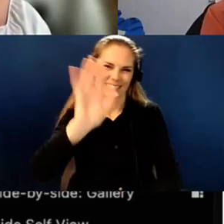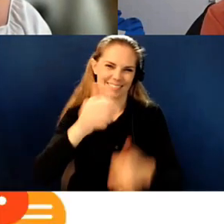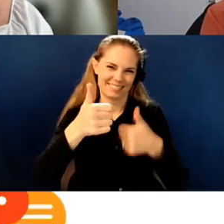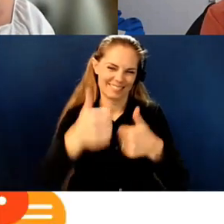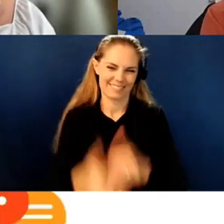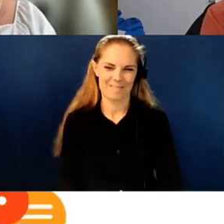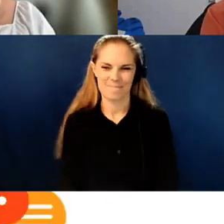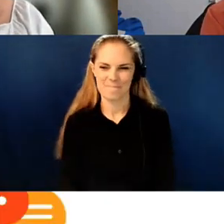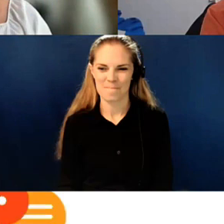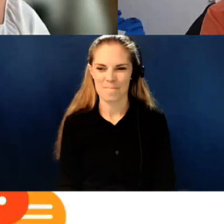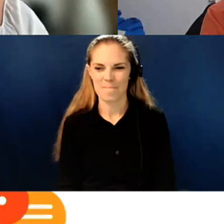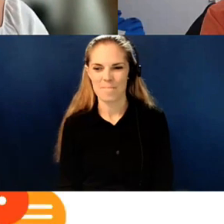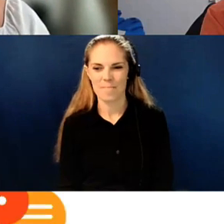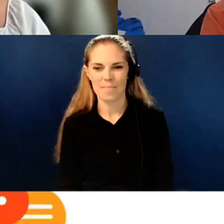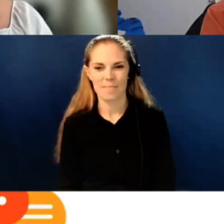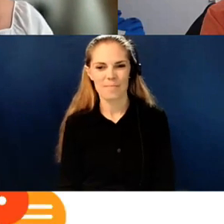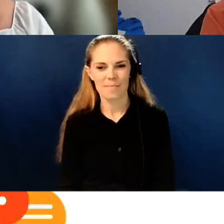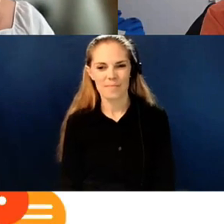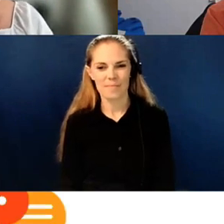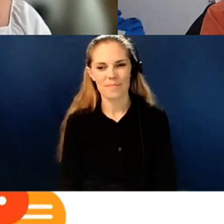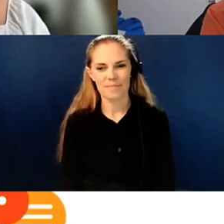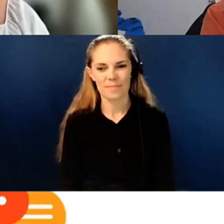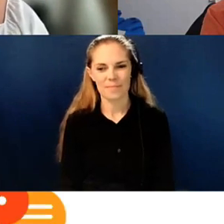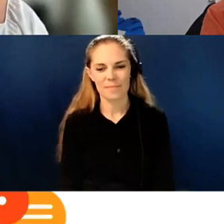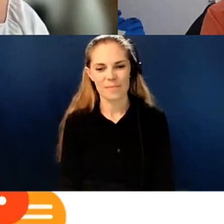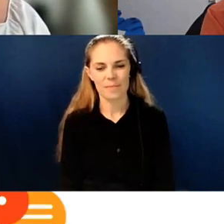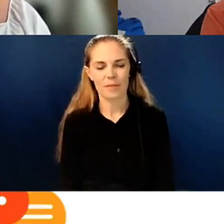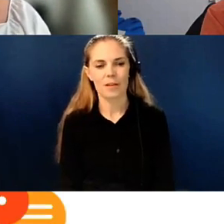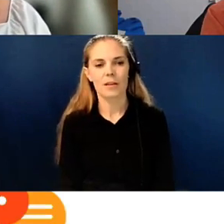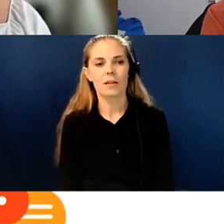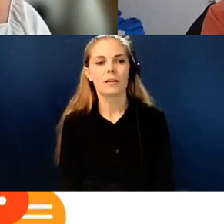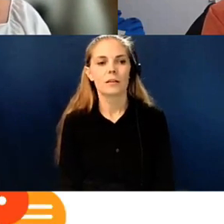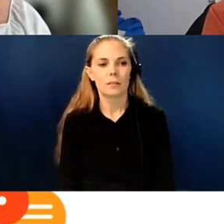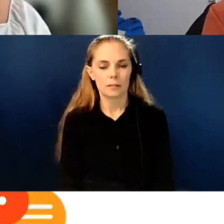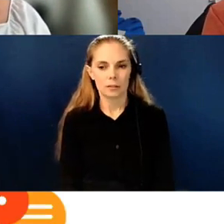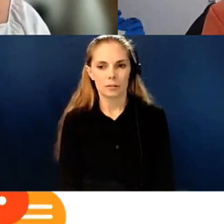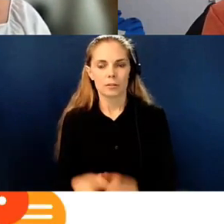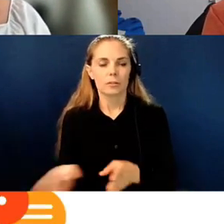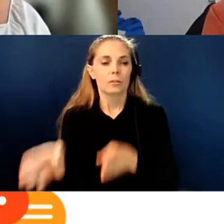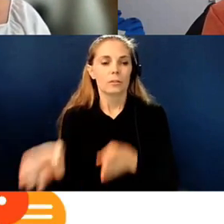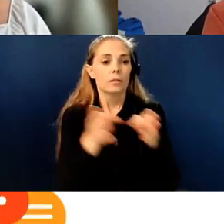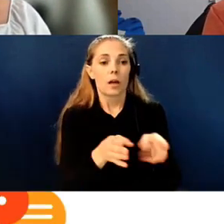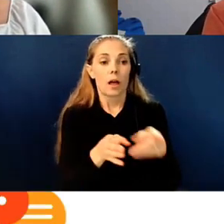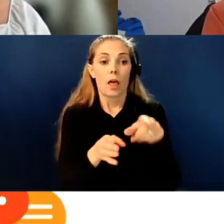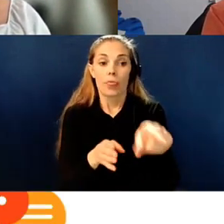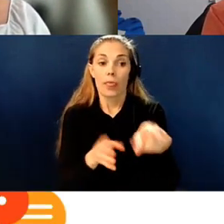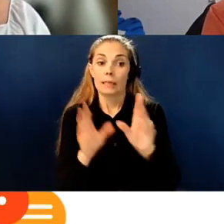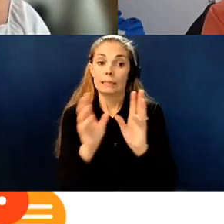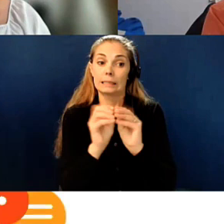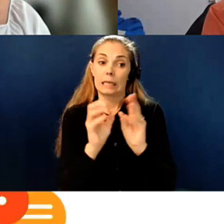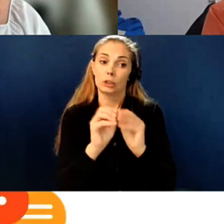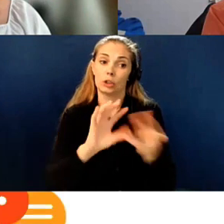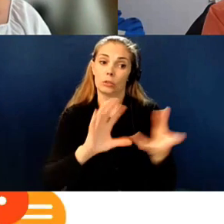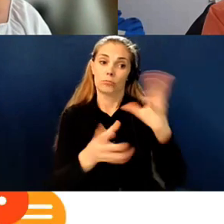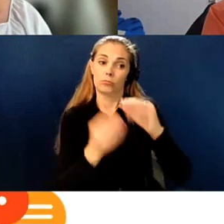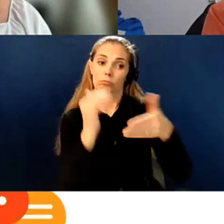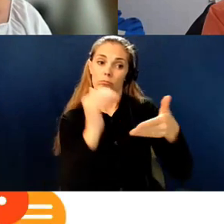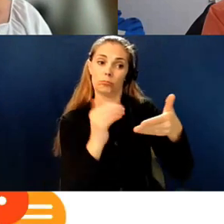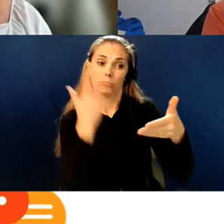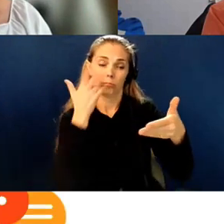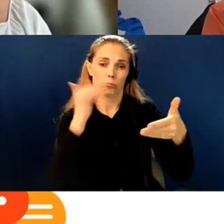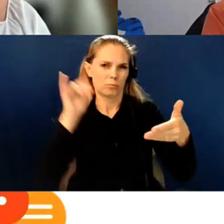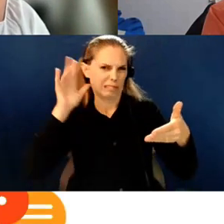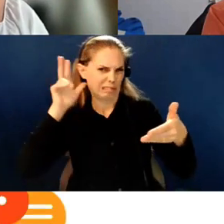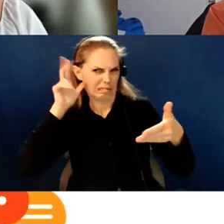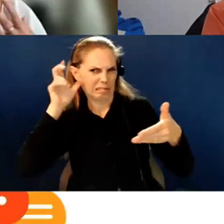that. Now, when it comes to the session overview, it's a slightly different setup. And the